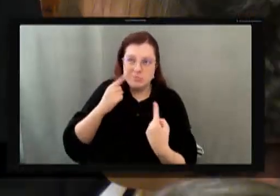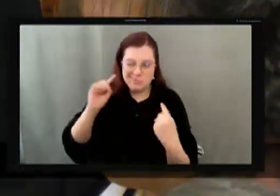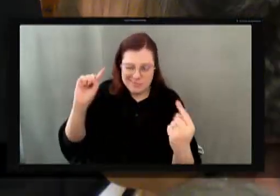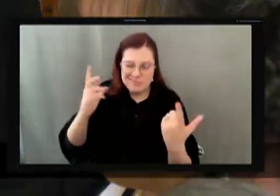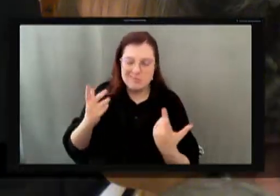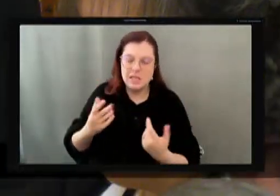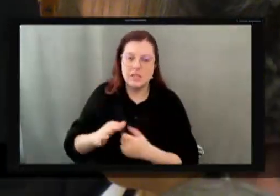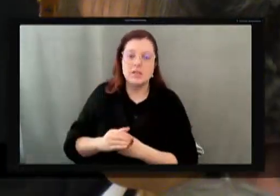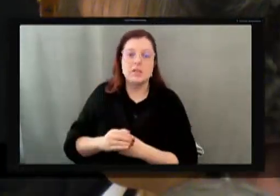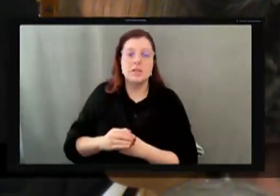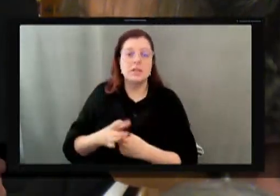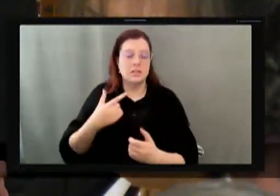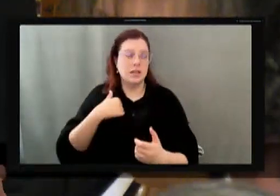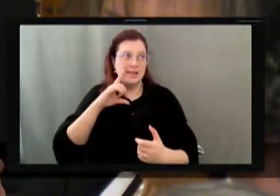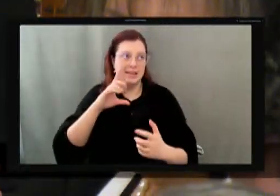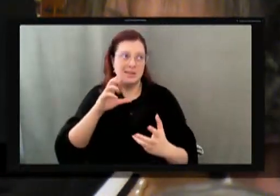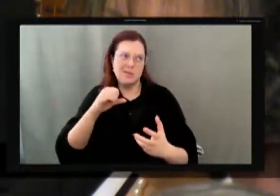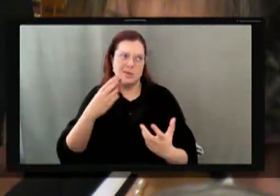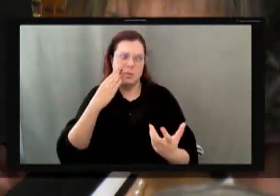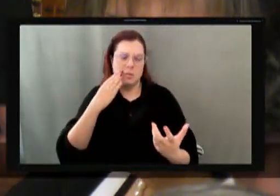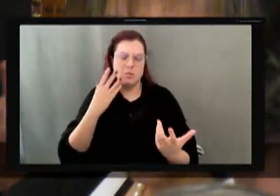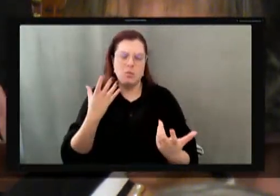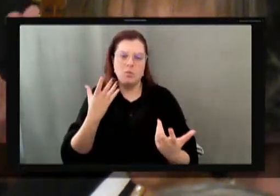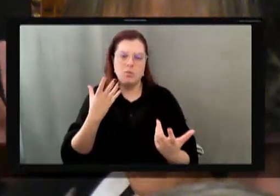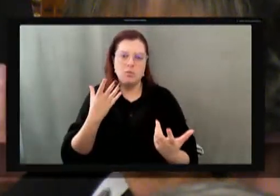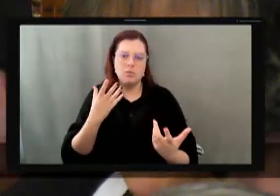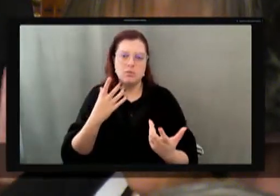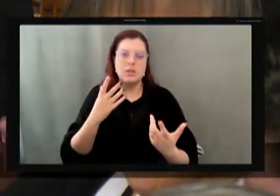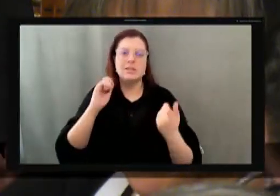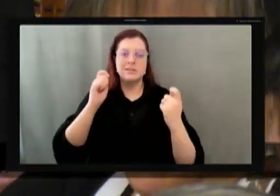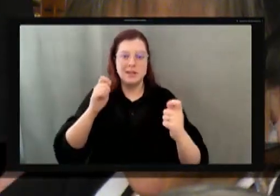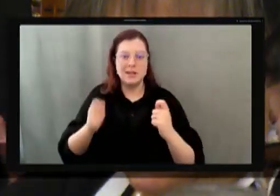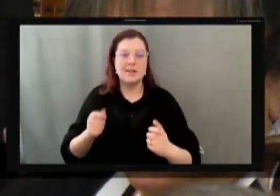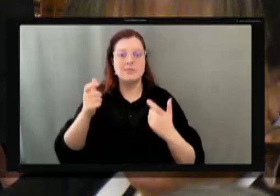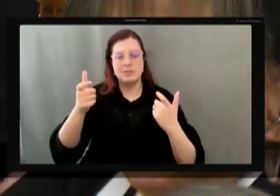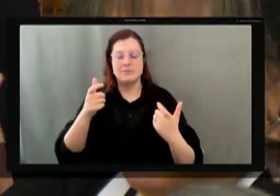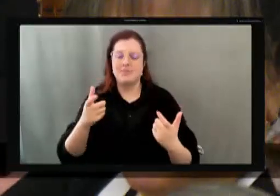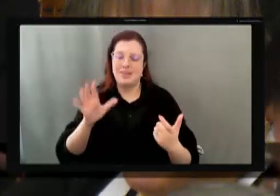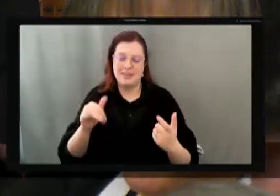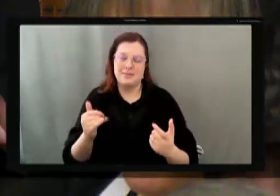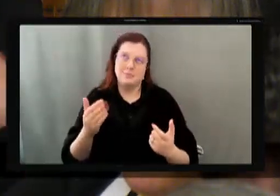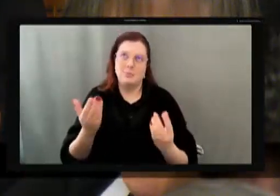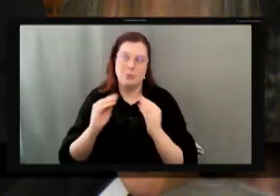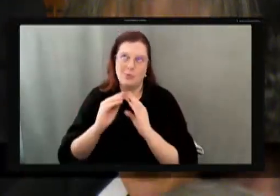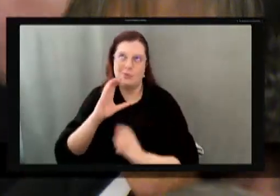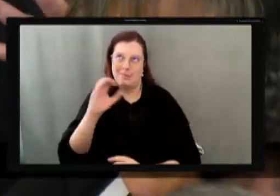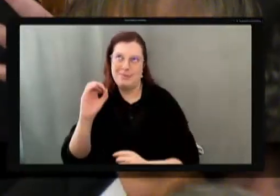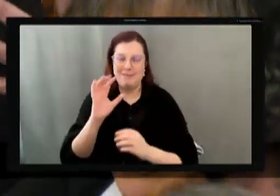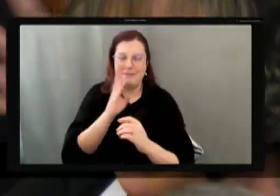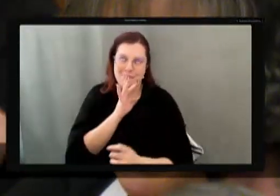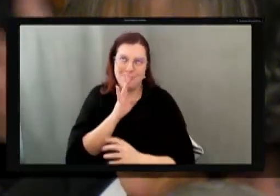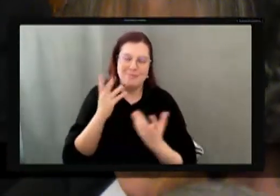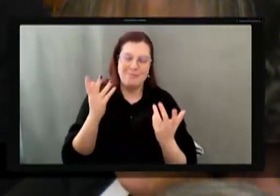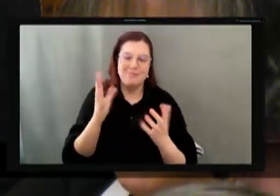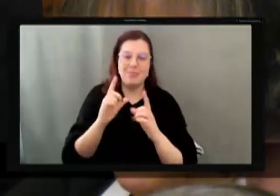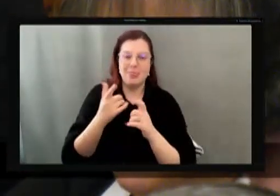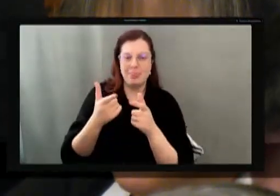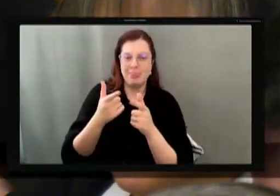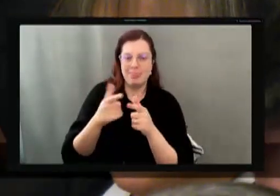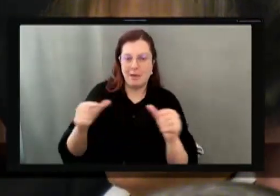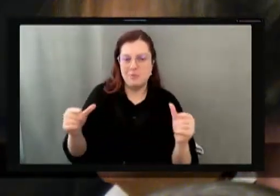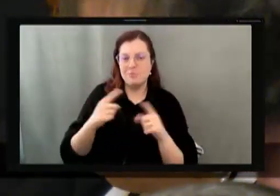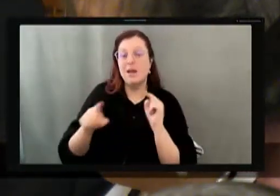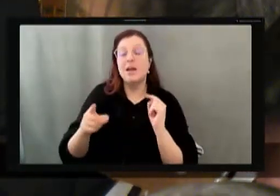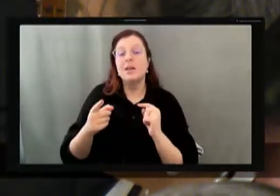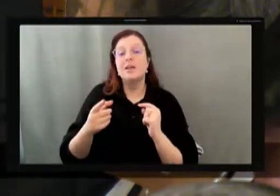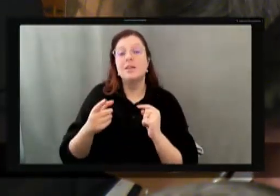that is, you know, when you talk about change management, that's sort of like a corporate speak, you know, but it is getting people on board with that.